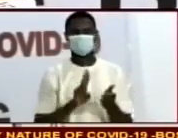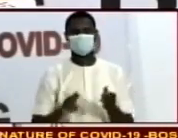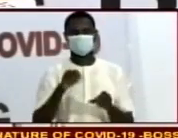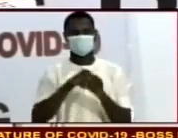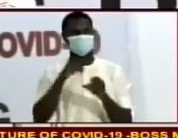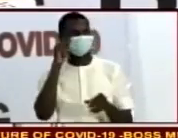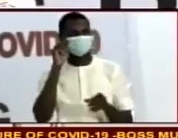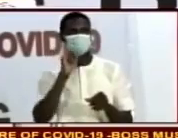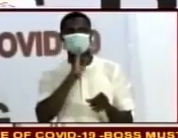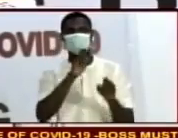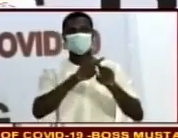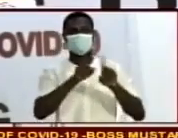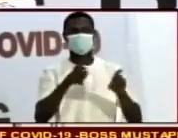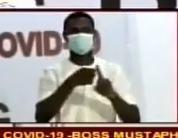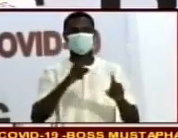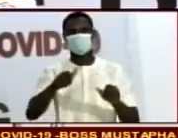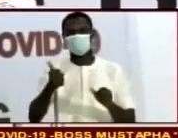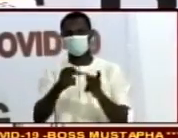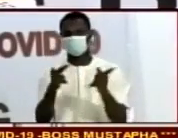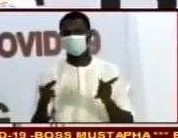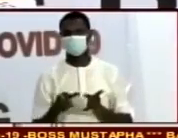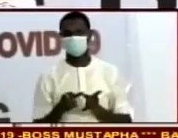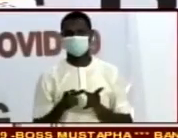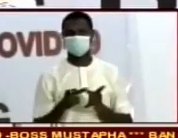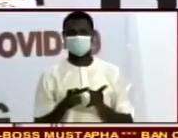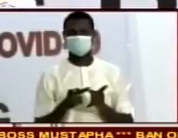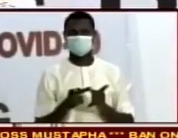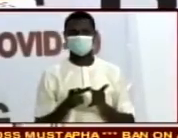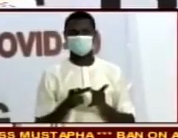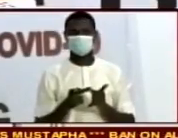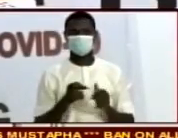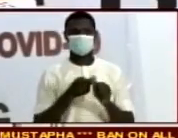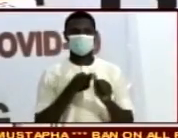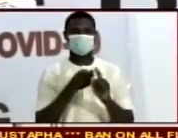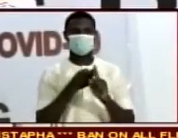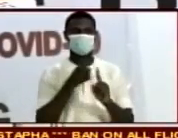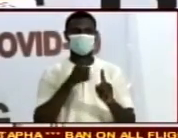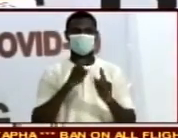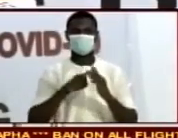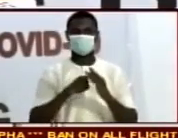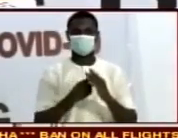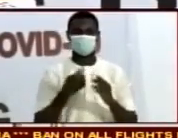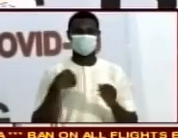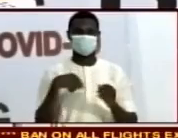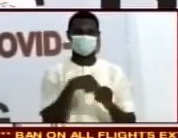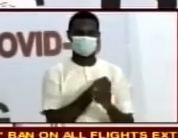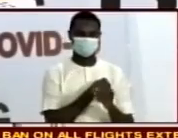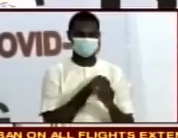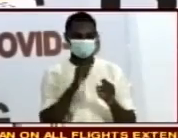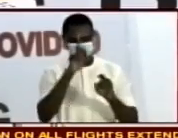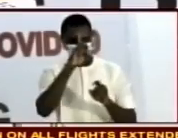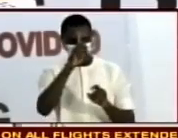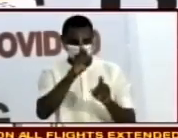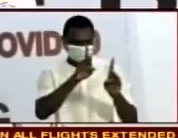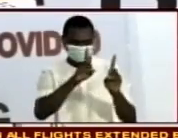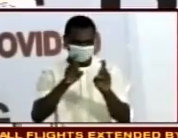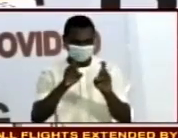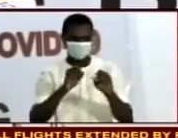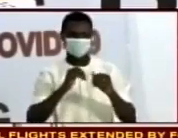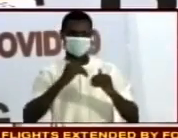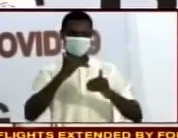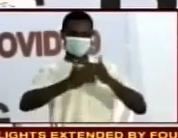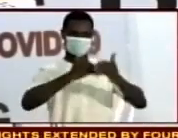places. At the beginning, we were doing very smart and selective testing, as we called it, and later on expanded it when we got